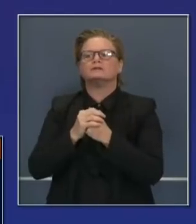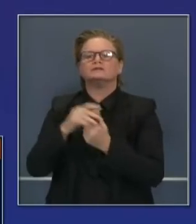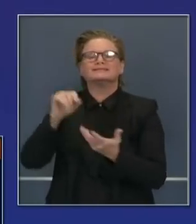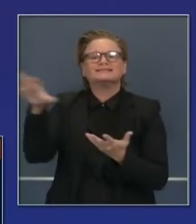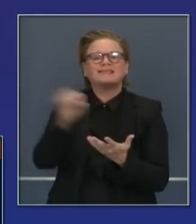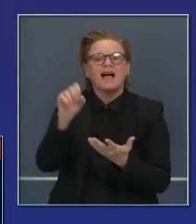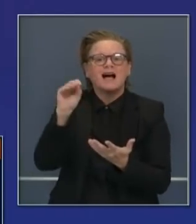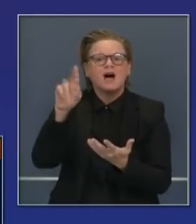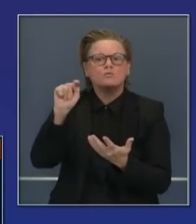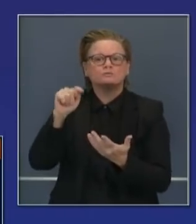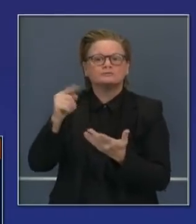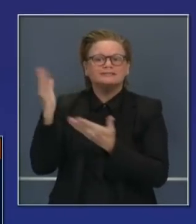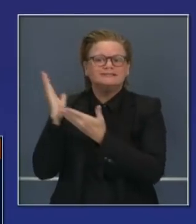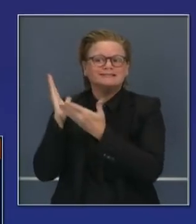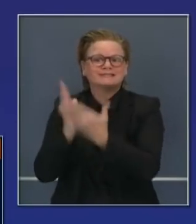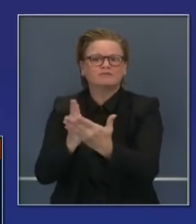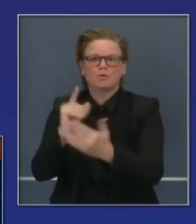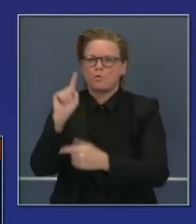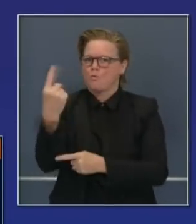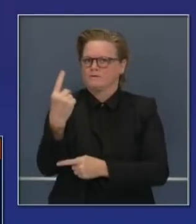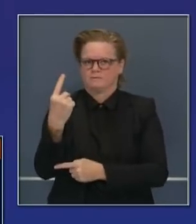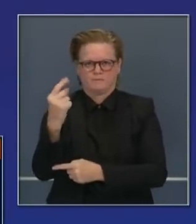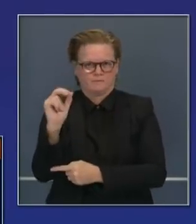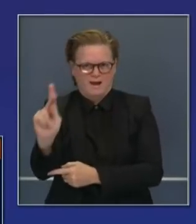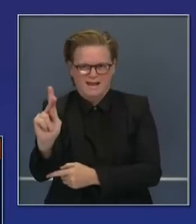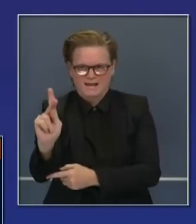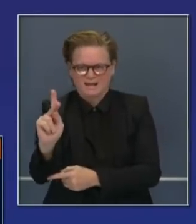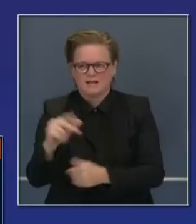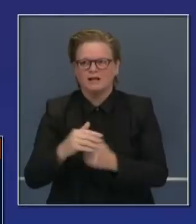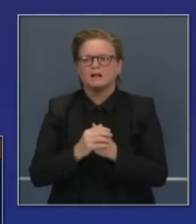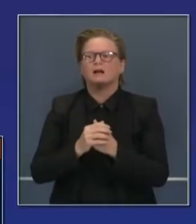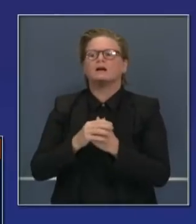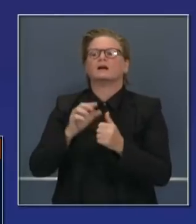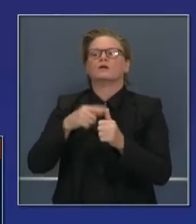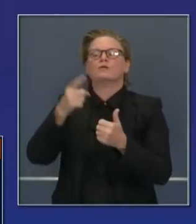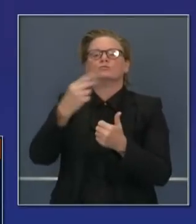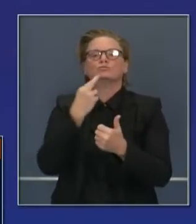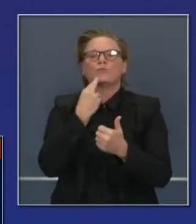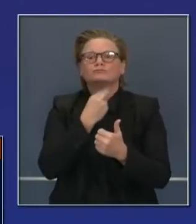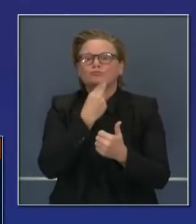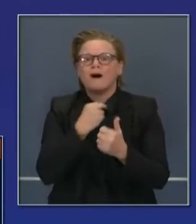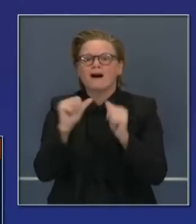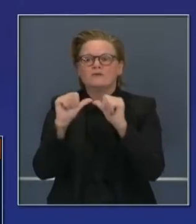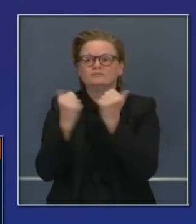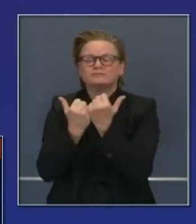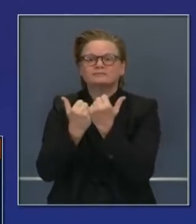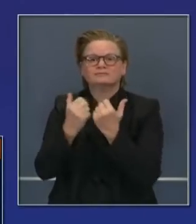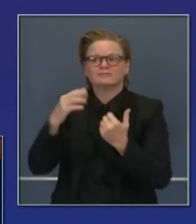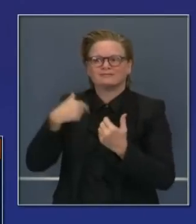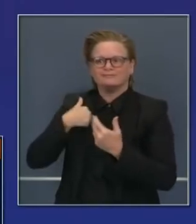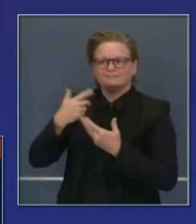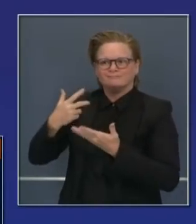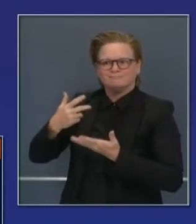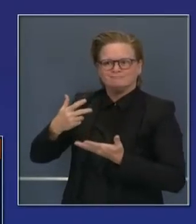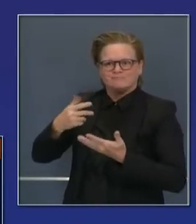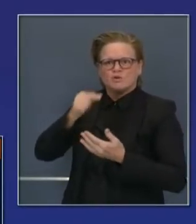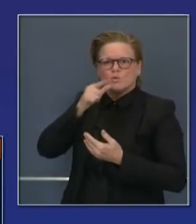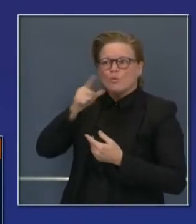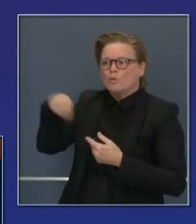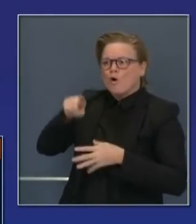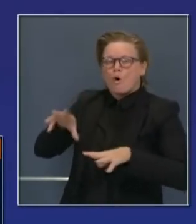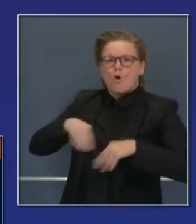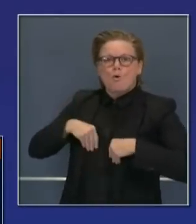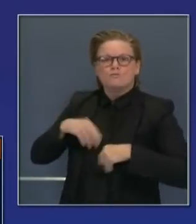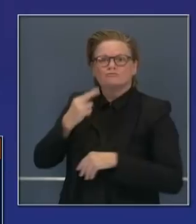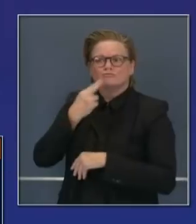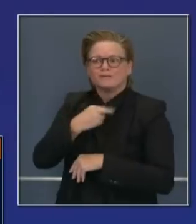the California Restaurant Association. As a restaurateur myself, as someone who quite literally started right out of college, opened a